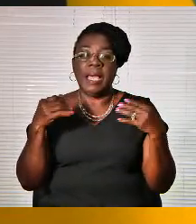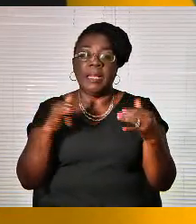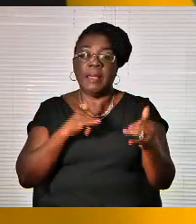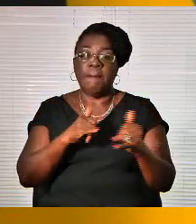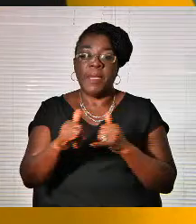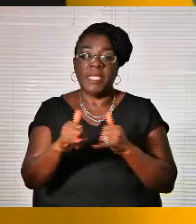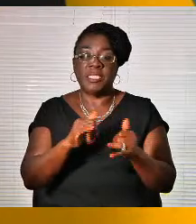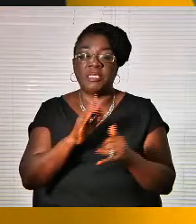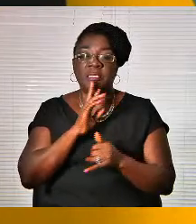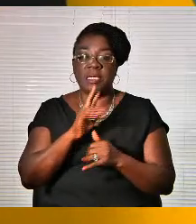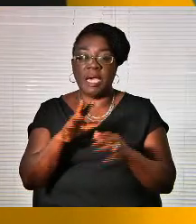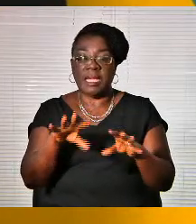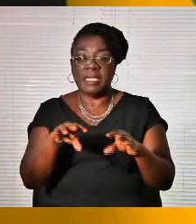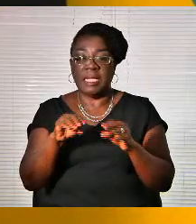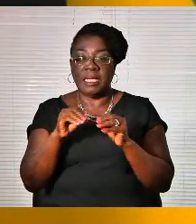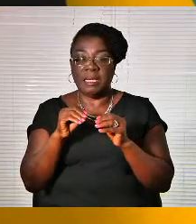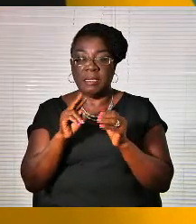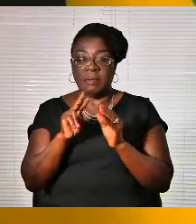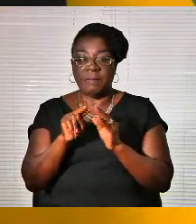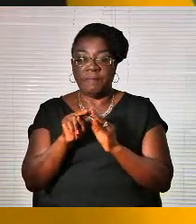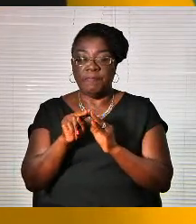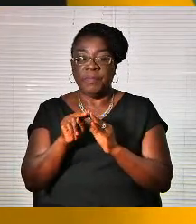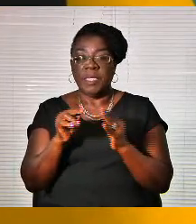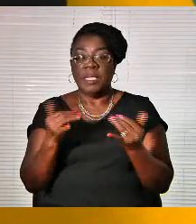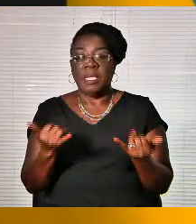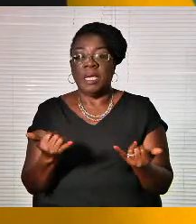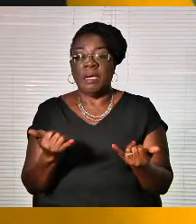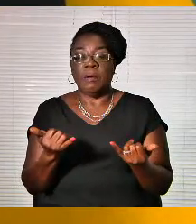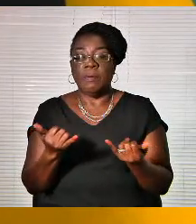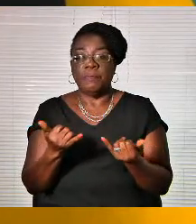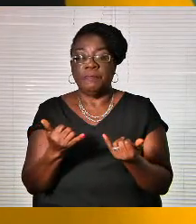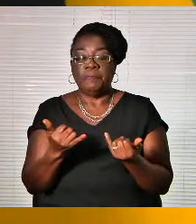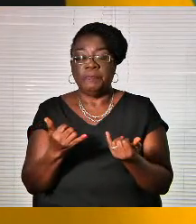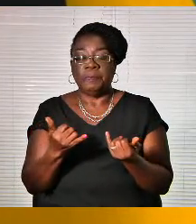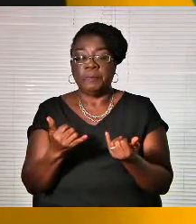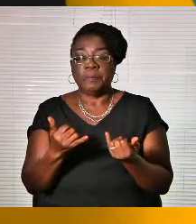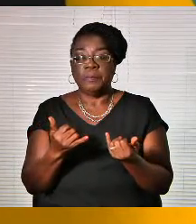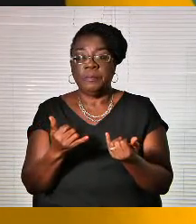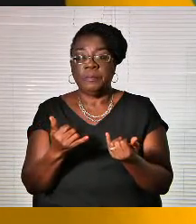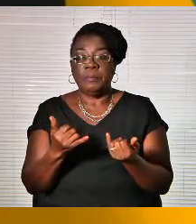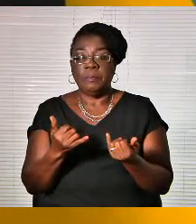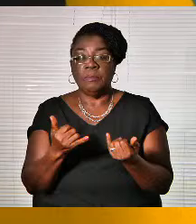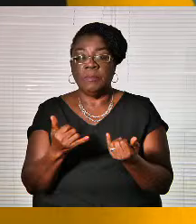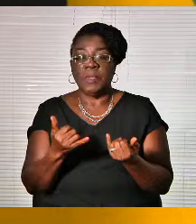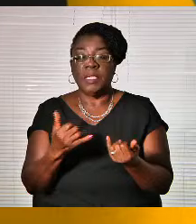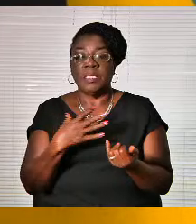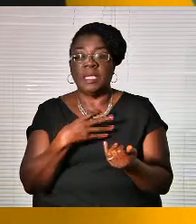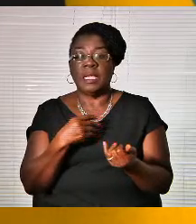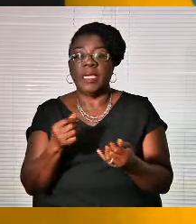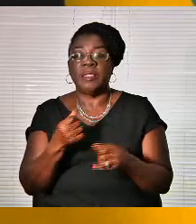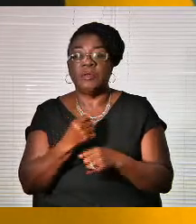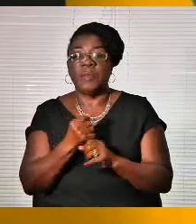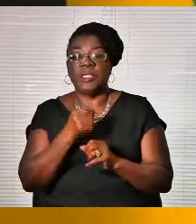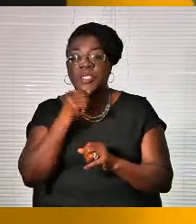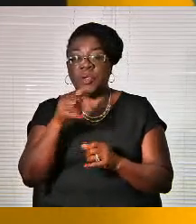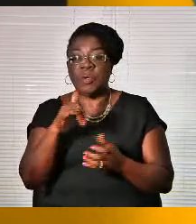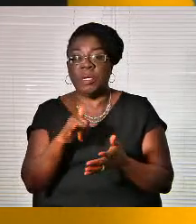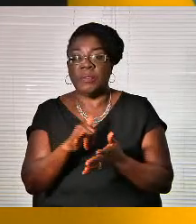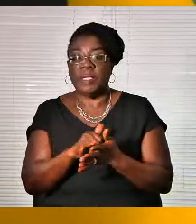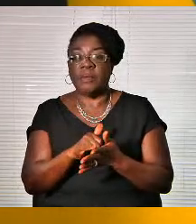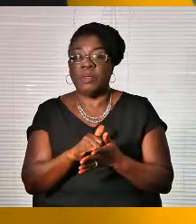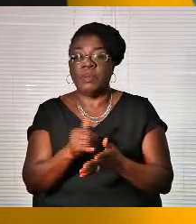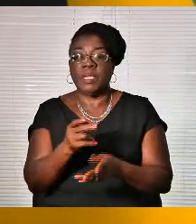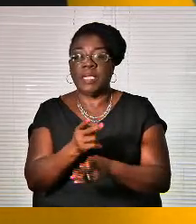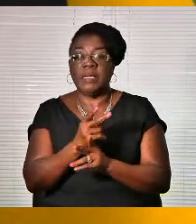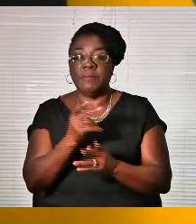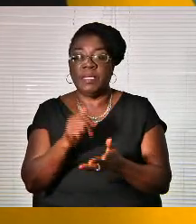taken. Now, you know, I just like to ensure that we repeat that